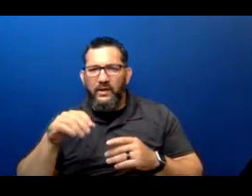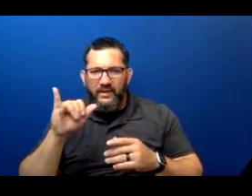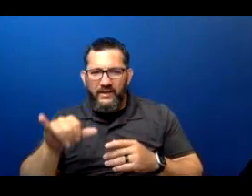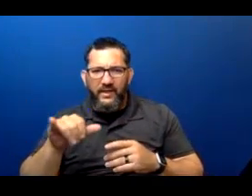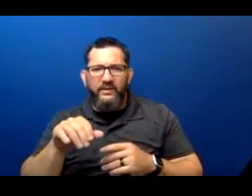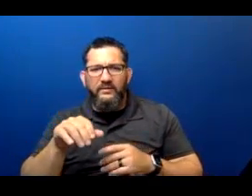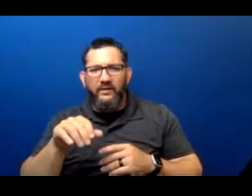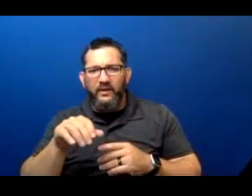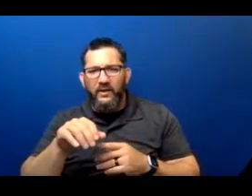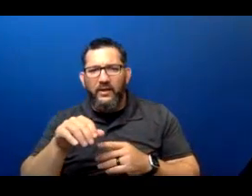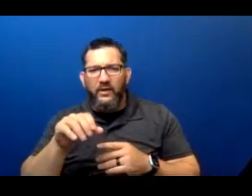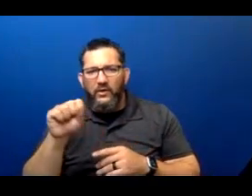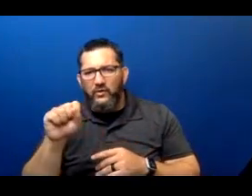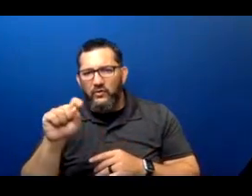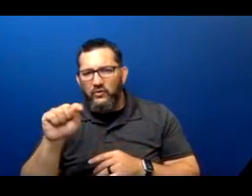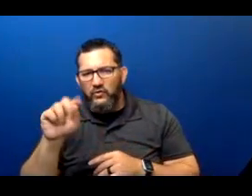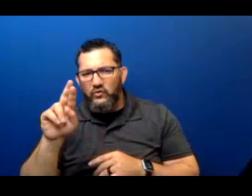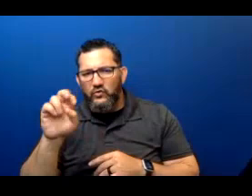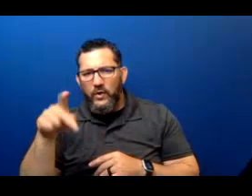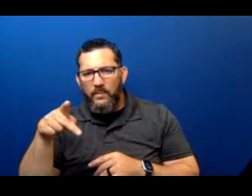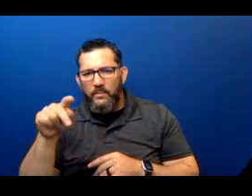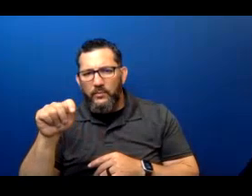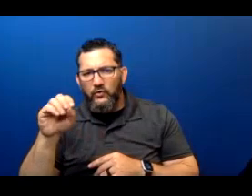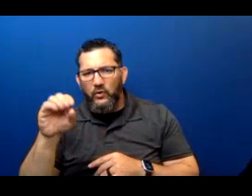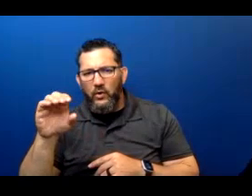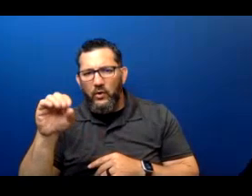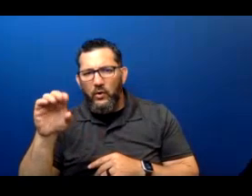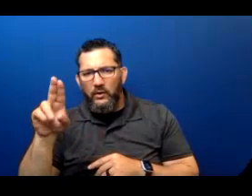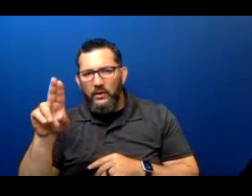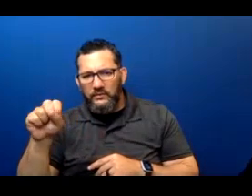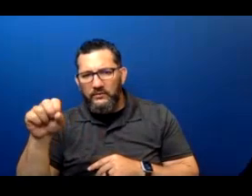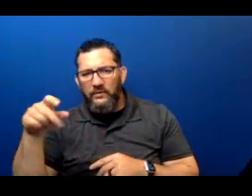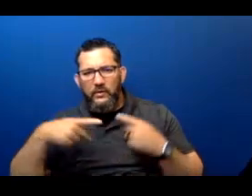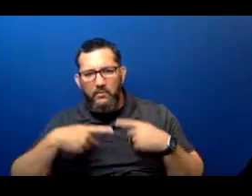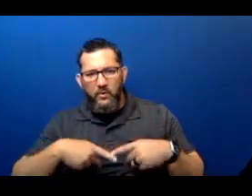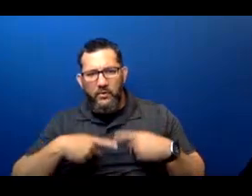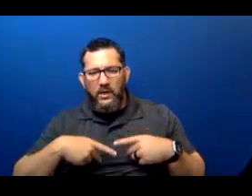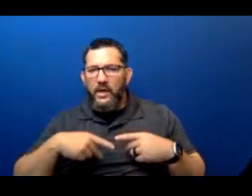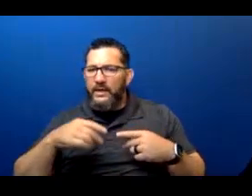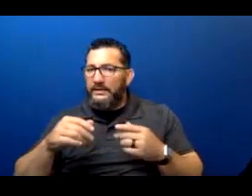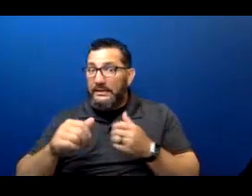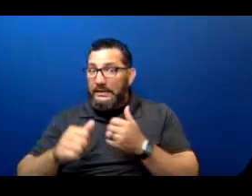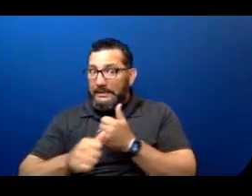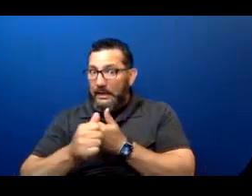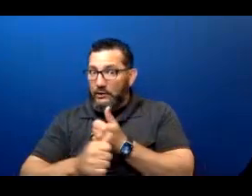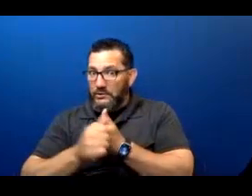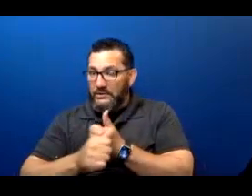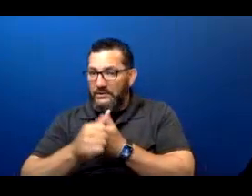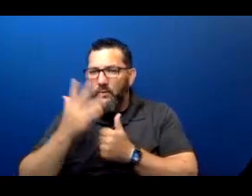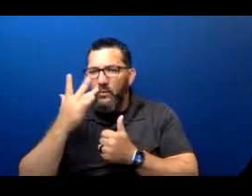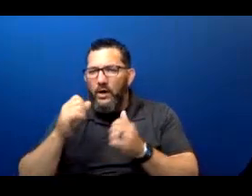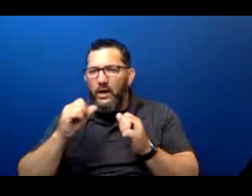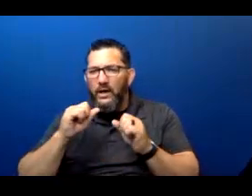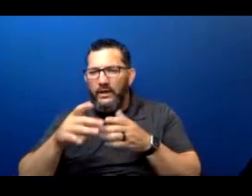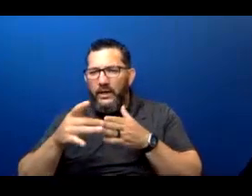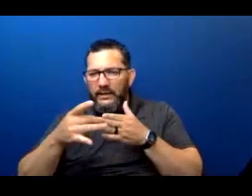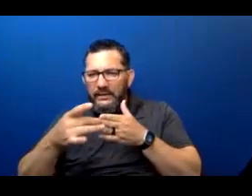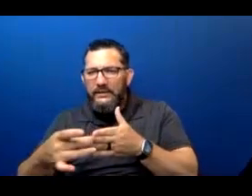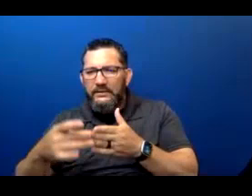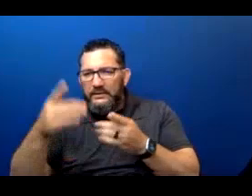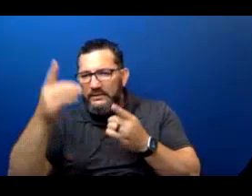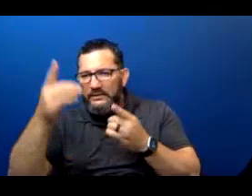pneumonia. And this bacteria is kind of dangerous because it can cause several, diseases